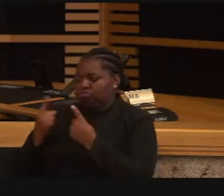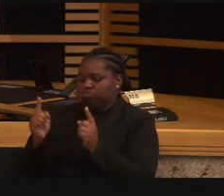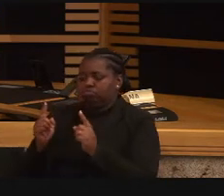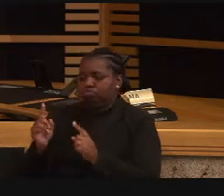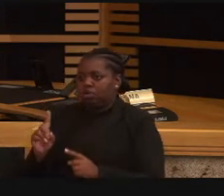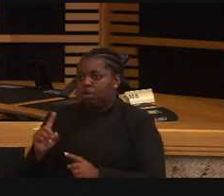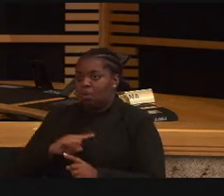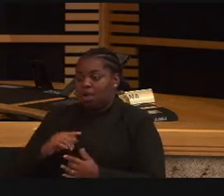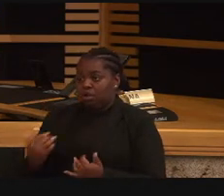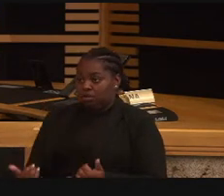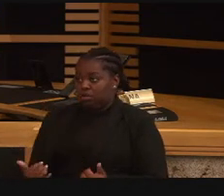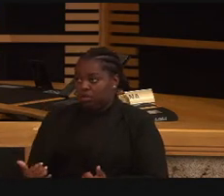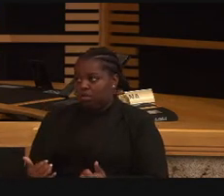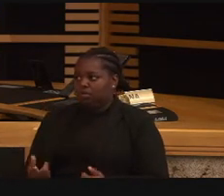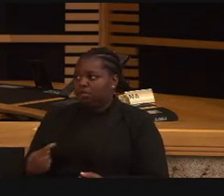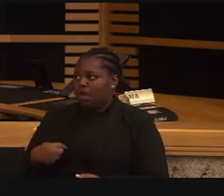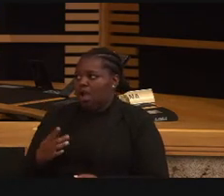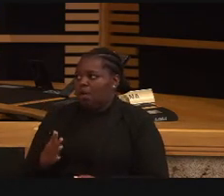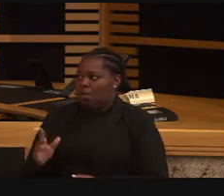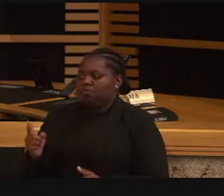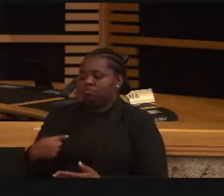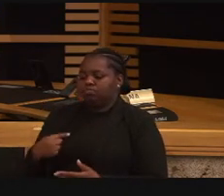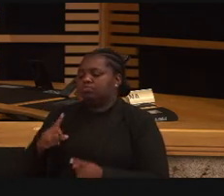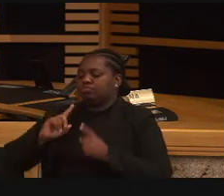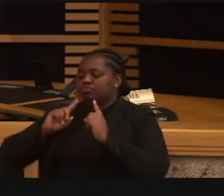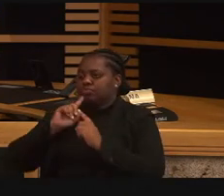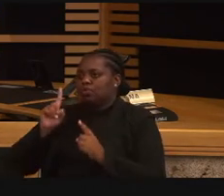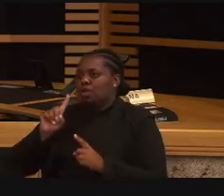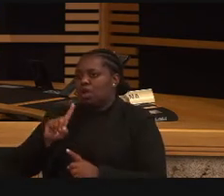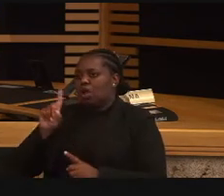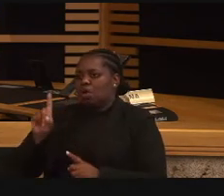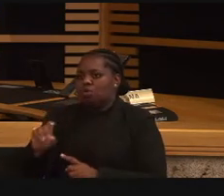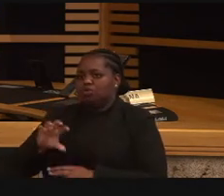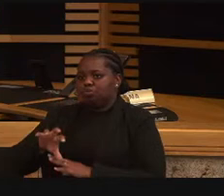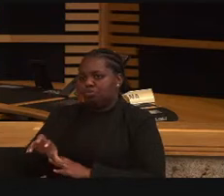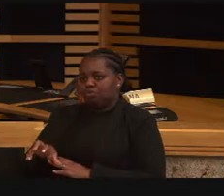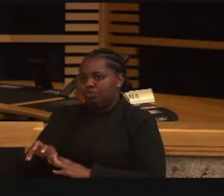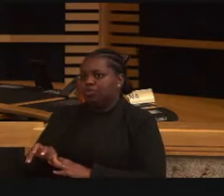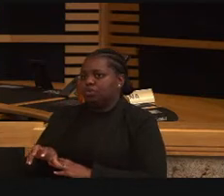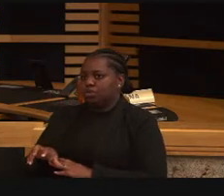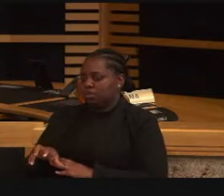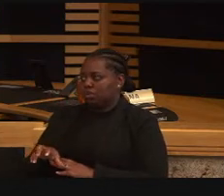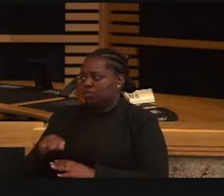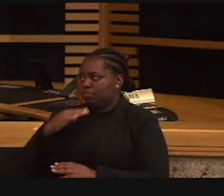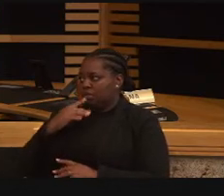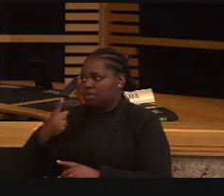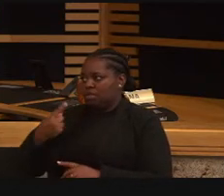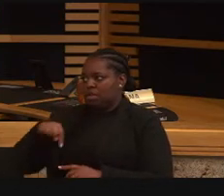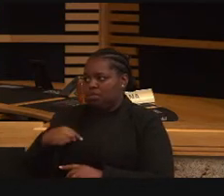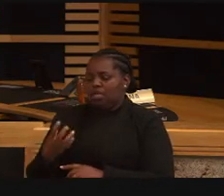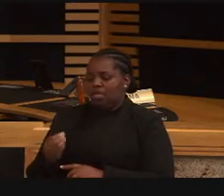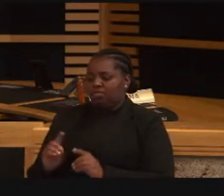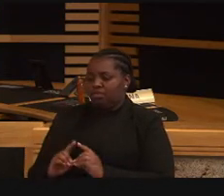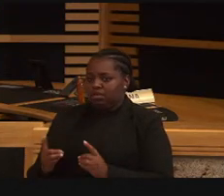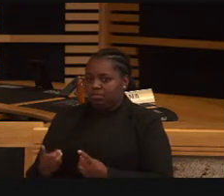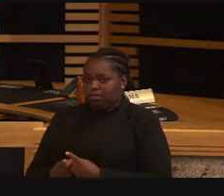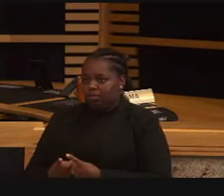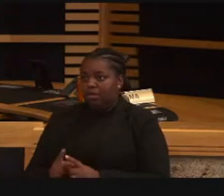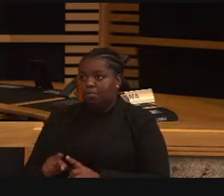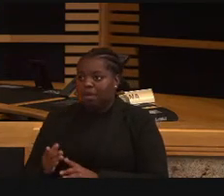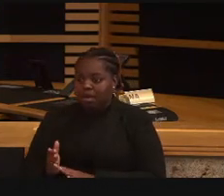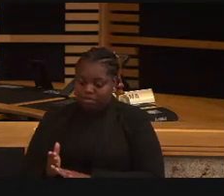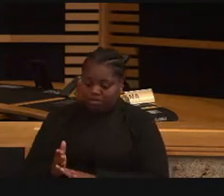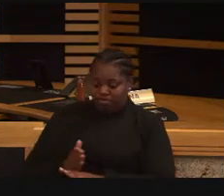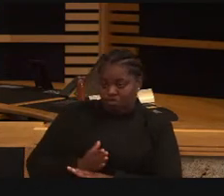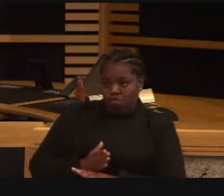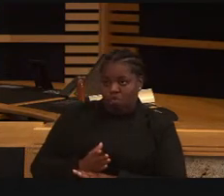because today I want just to talk about the question of provincialization that is in our departments. But before I deal